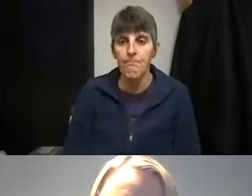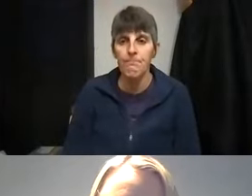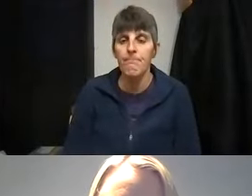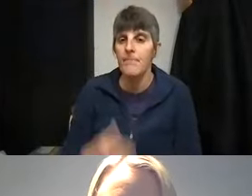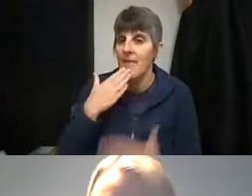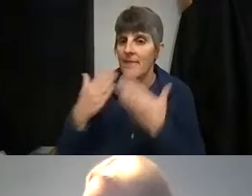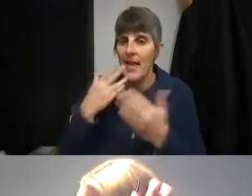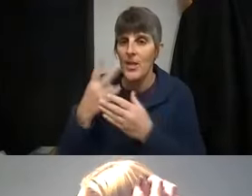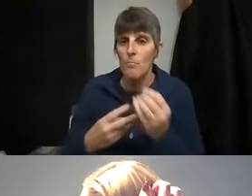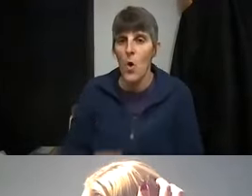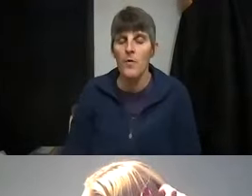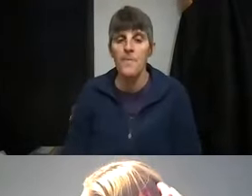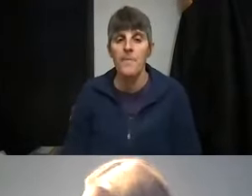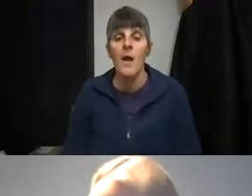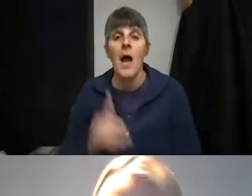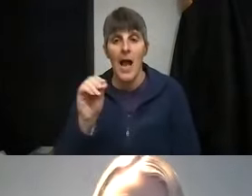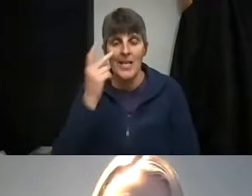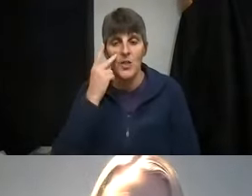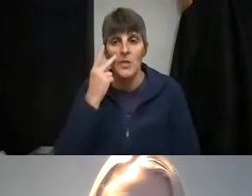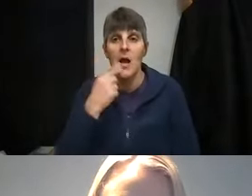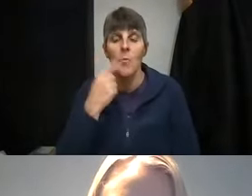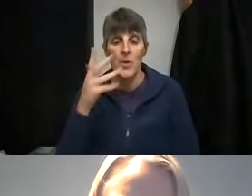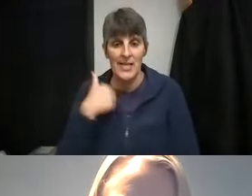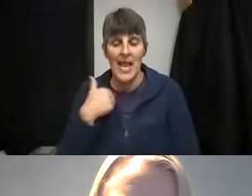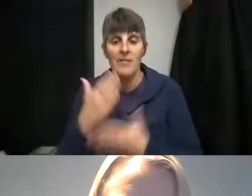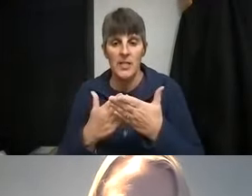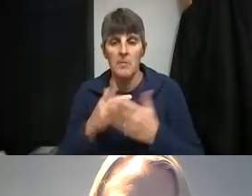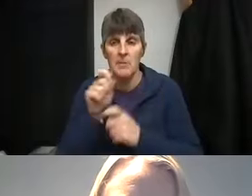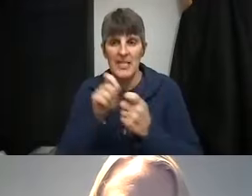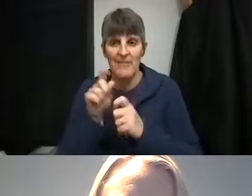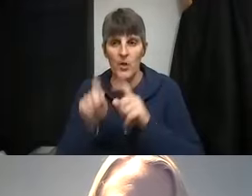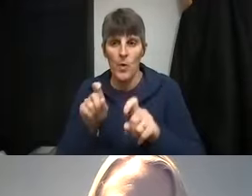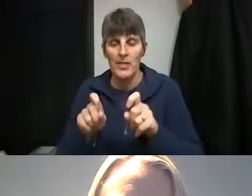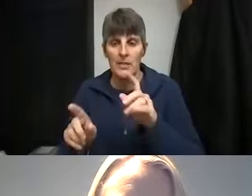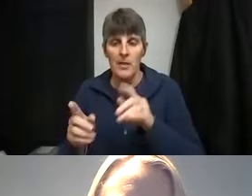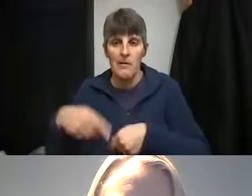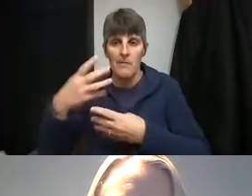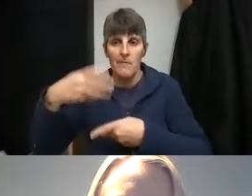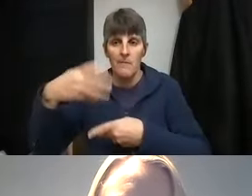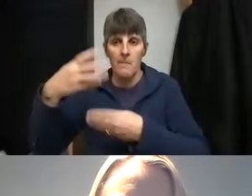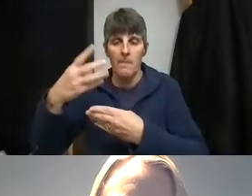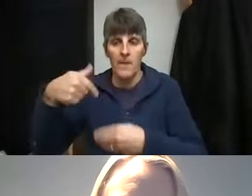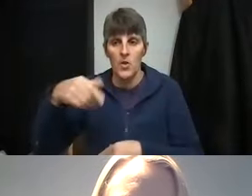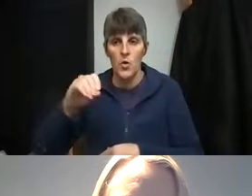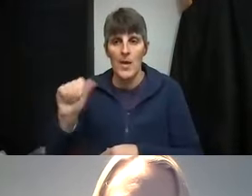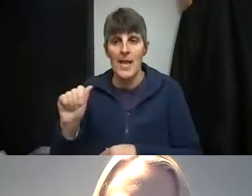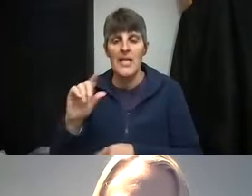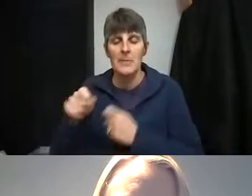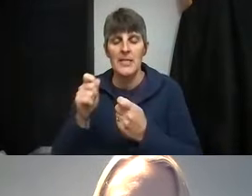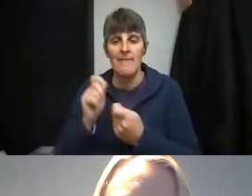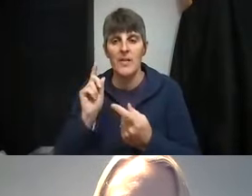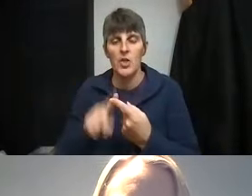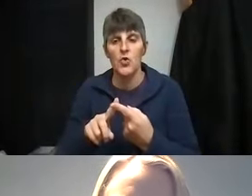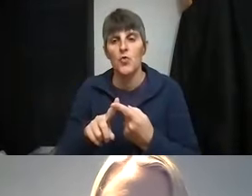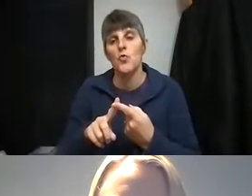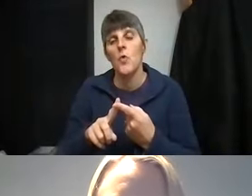you both. I do see we did have some specific questions coming in the Q&A specific to